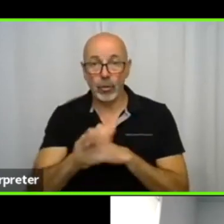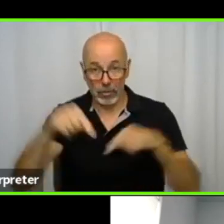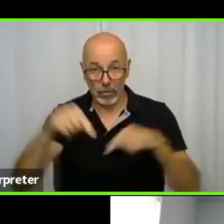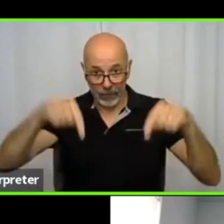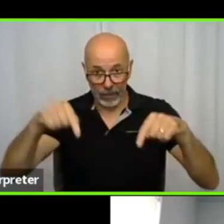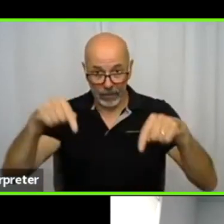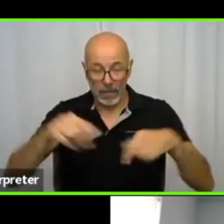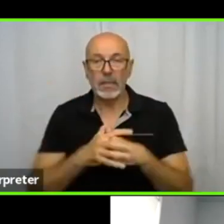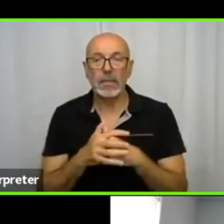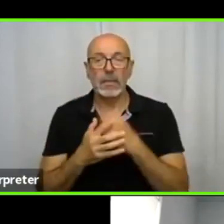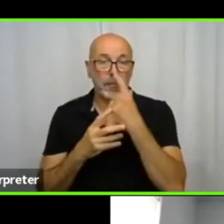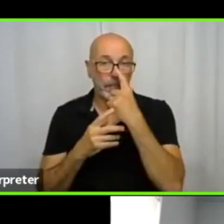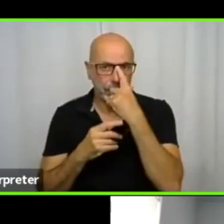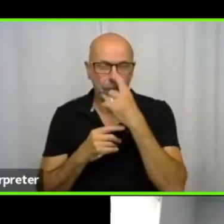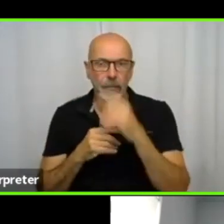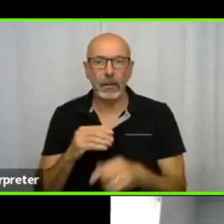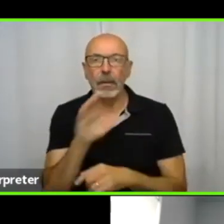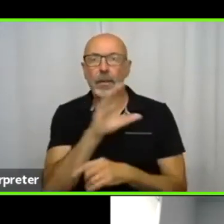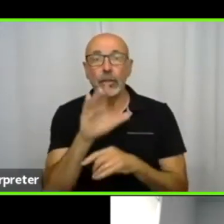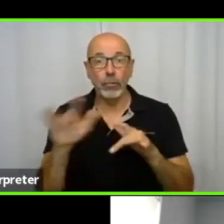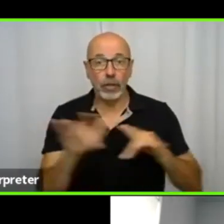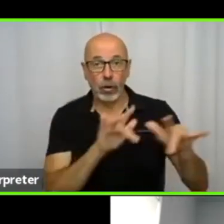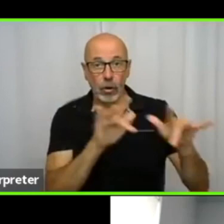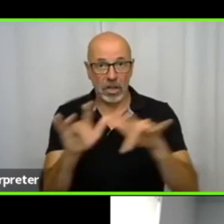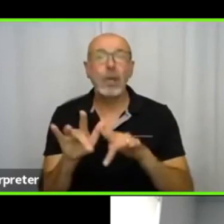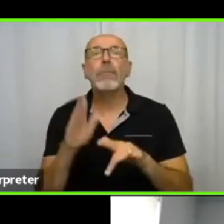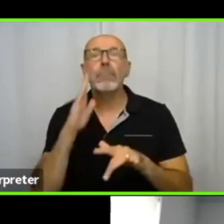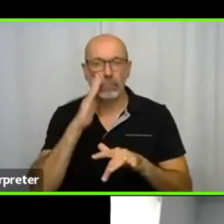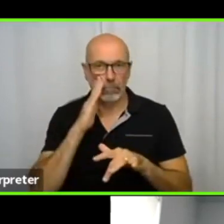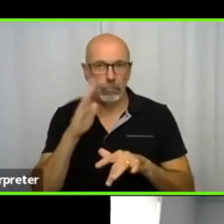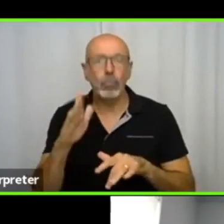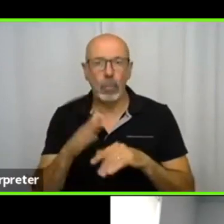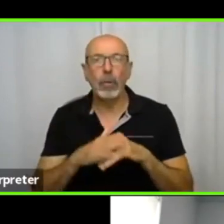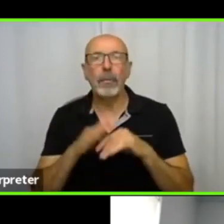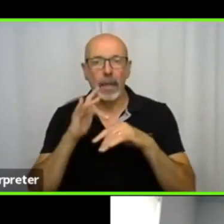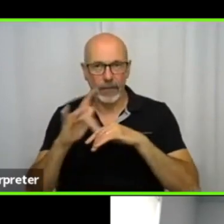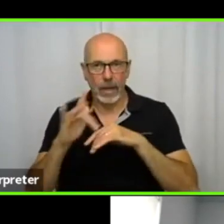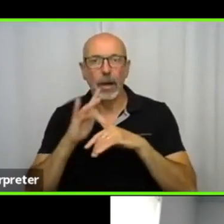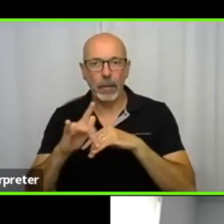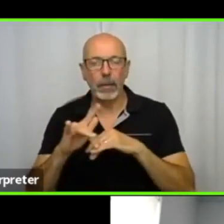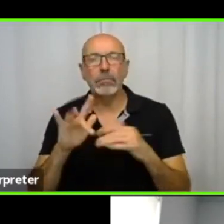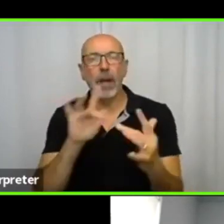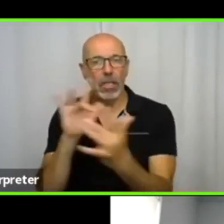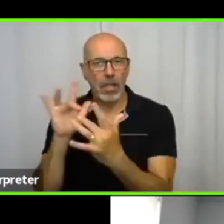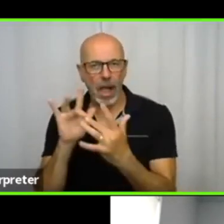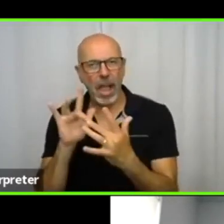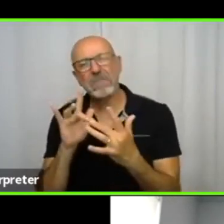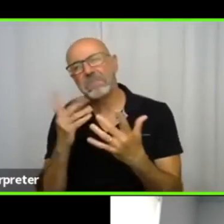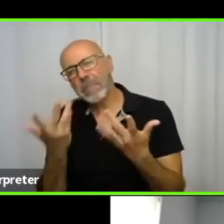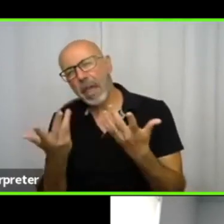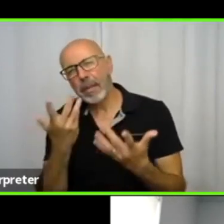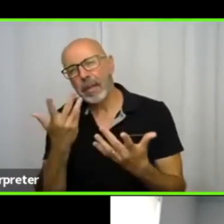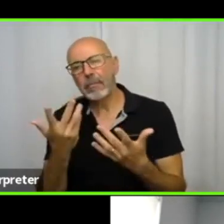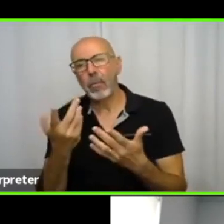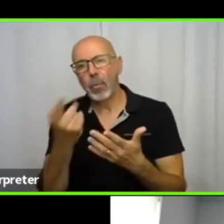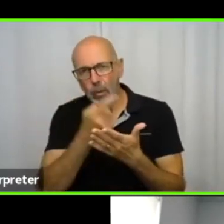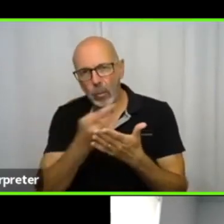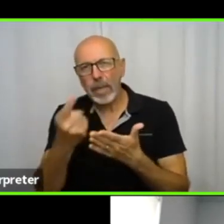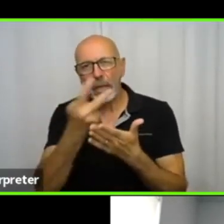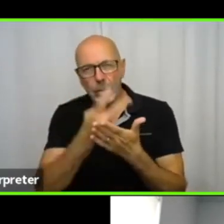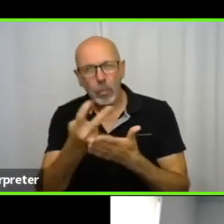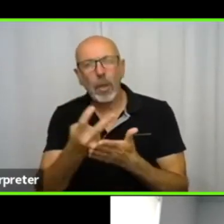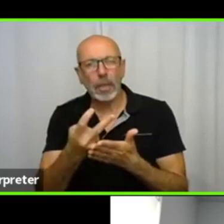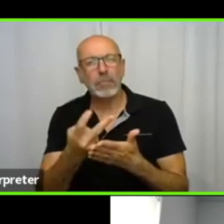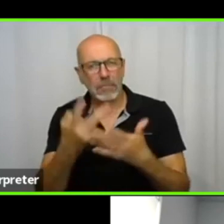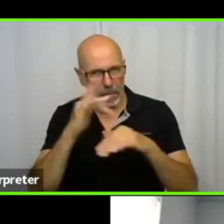this, the Zoom recording of this meeting will be available online within the next week or